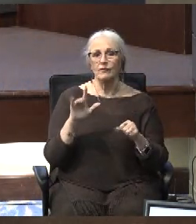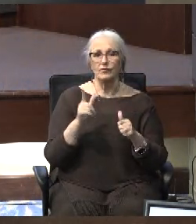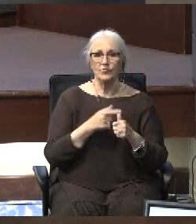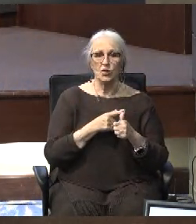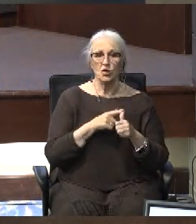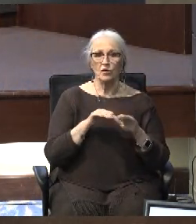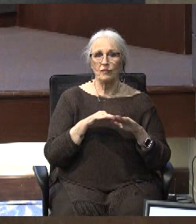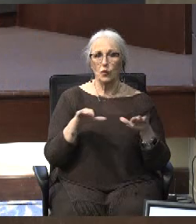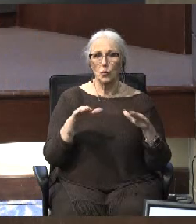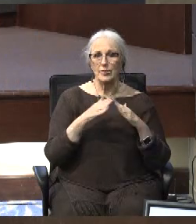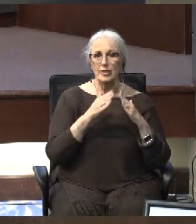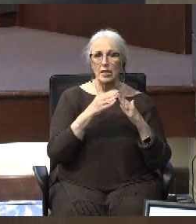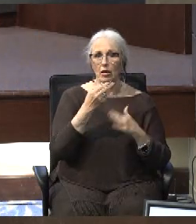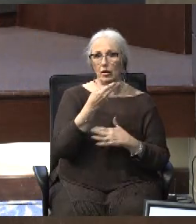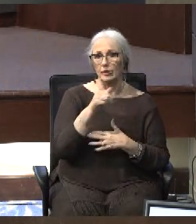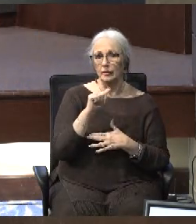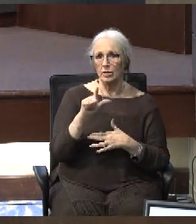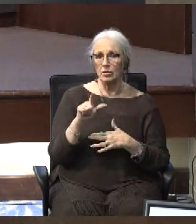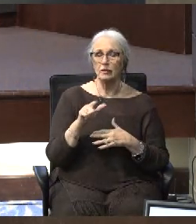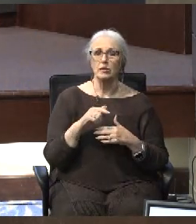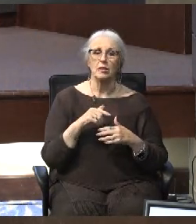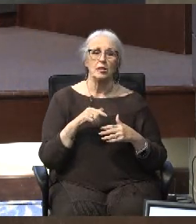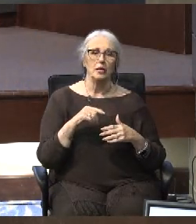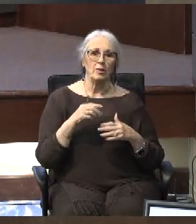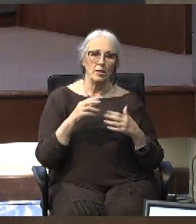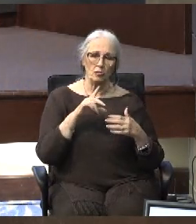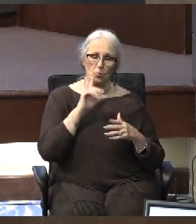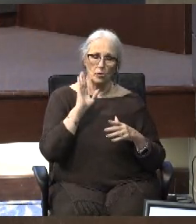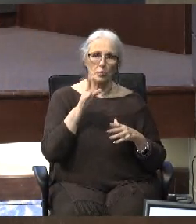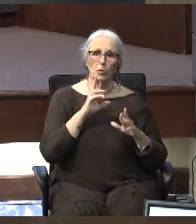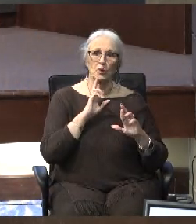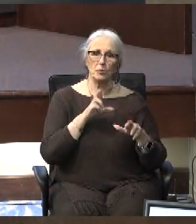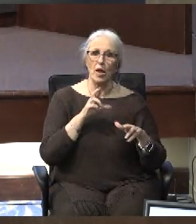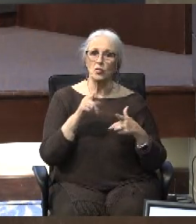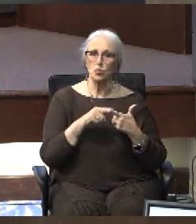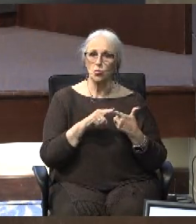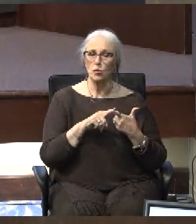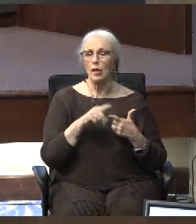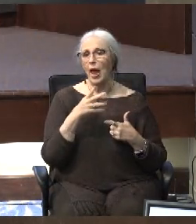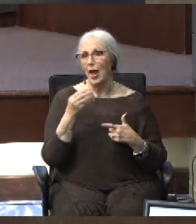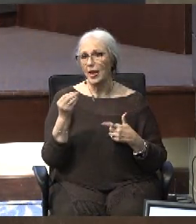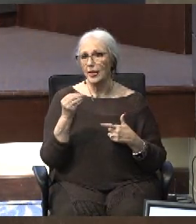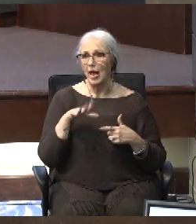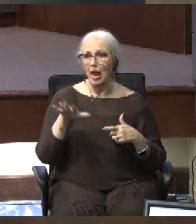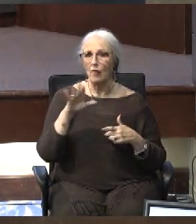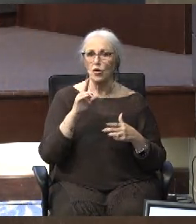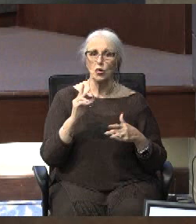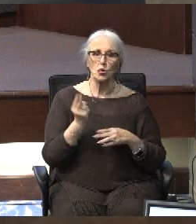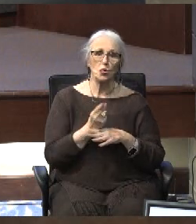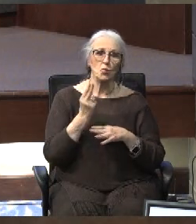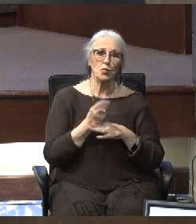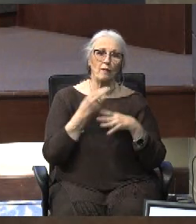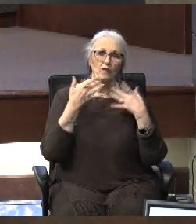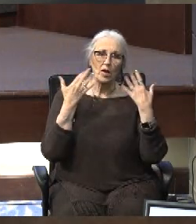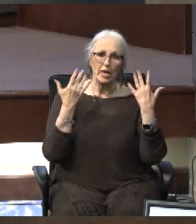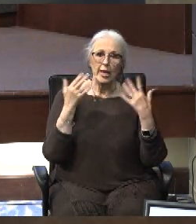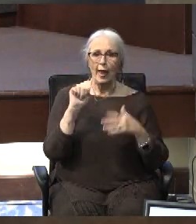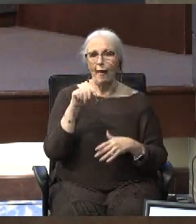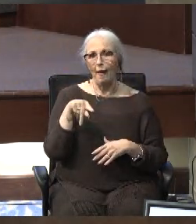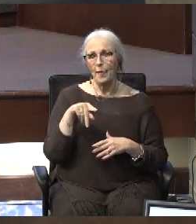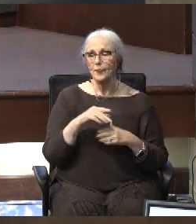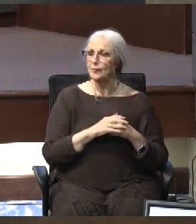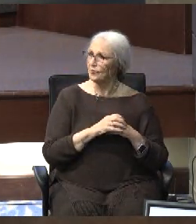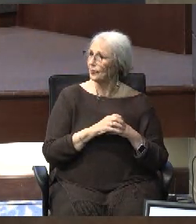and obviously those boots on the ground departments who are being responsive to the requests that get made through that very user-friendly app are able to use.